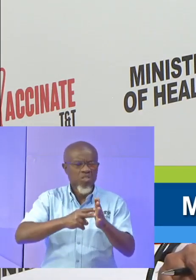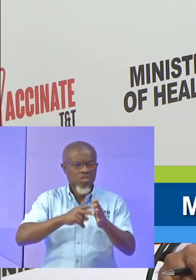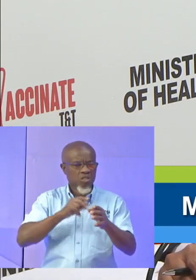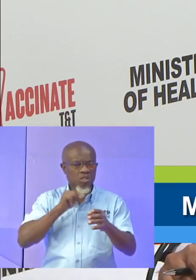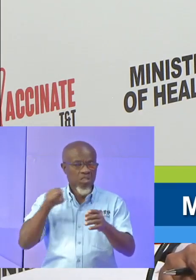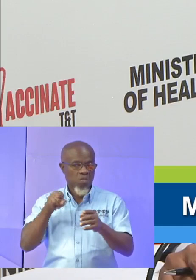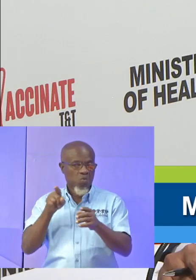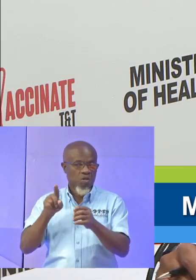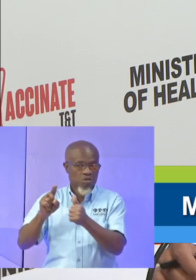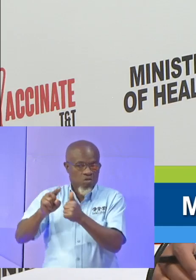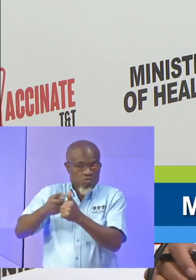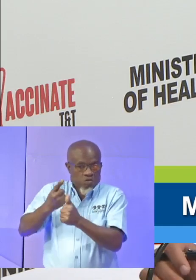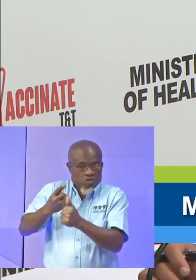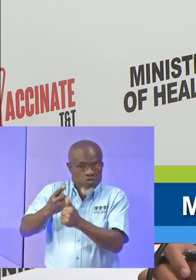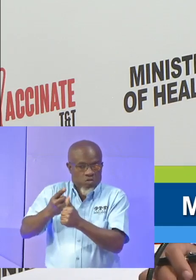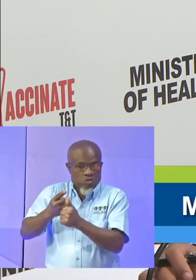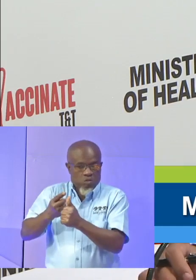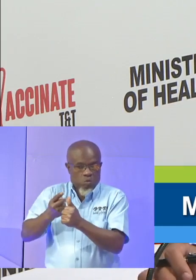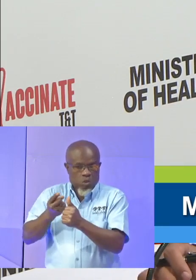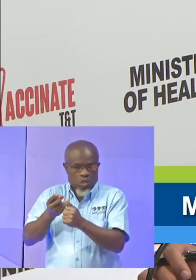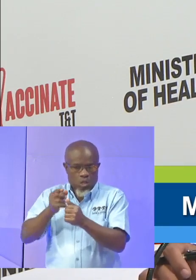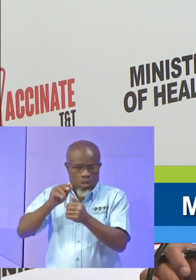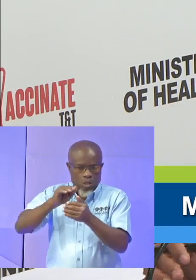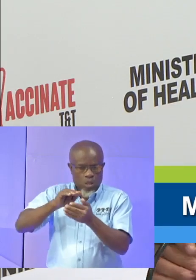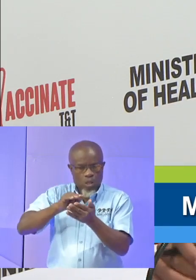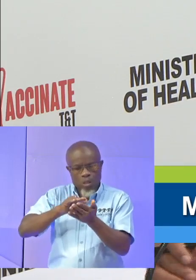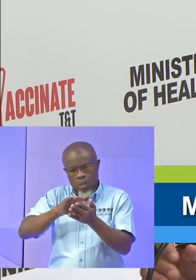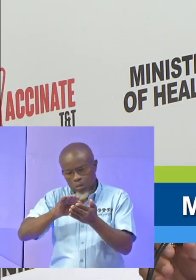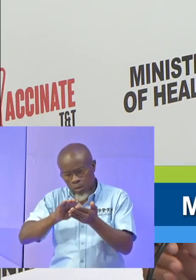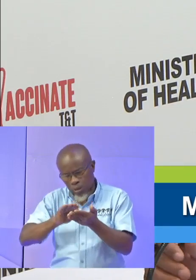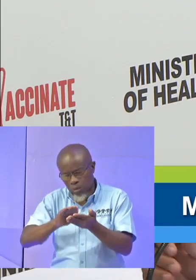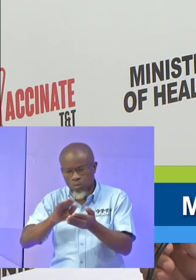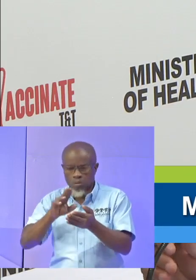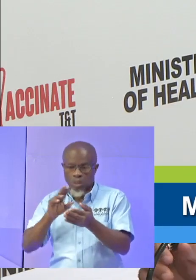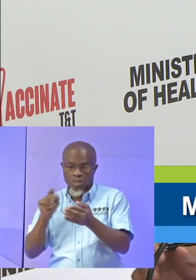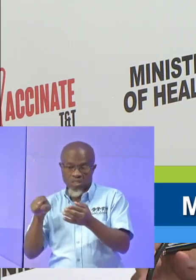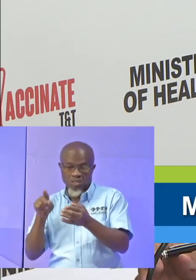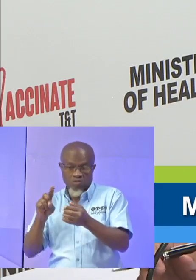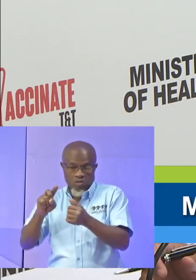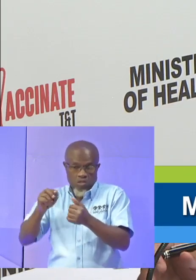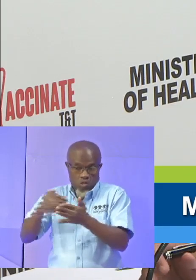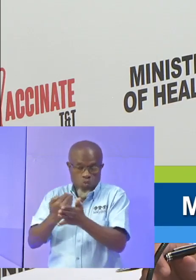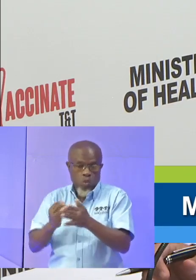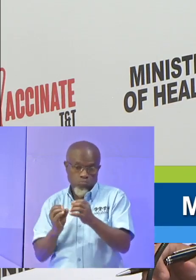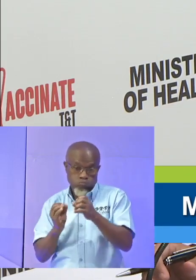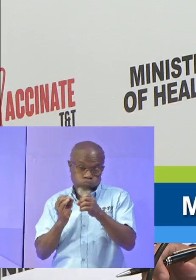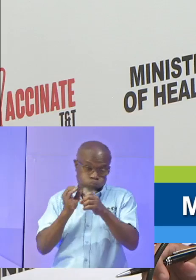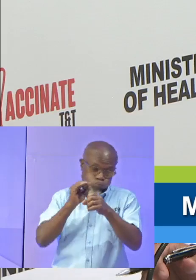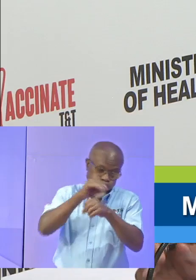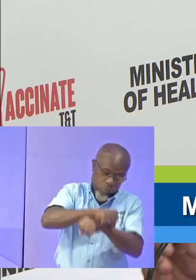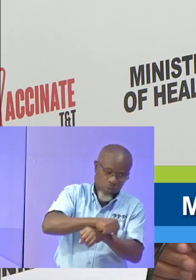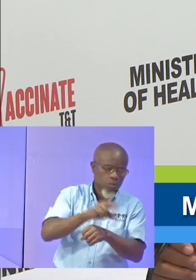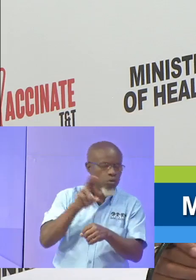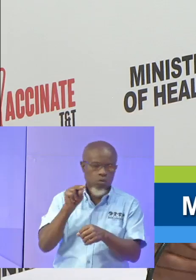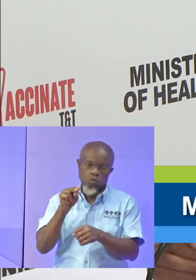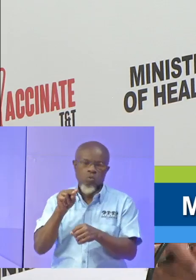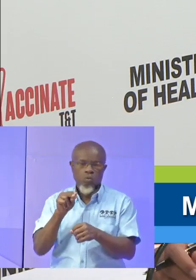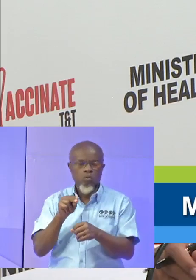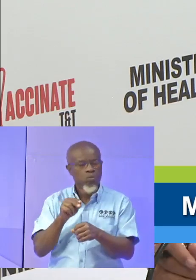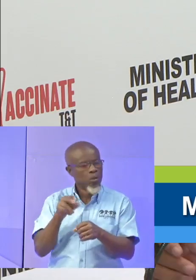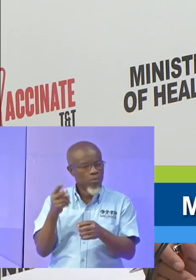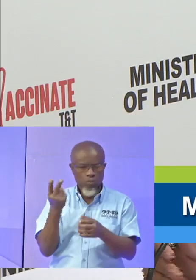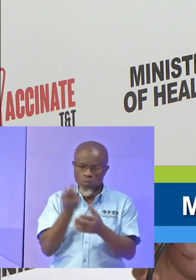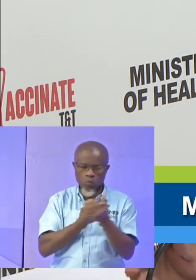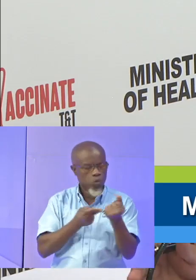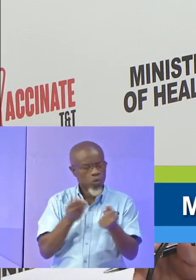be concerned, generally speaking, that COVID-19 still continues to be a severe disease that is causing